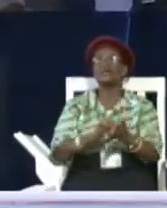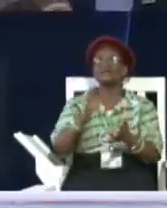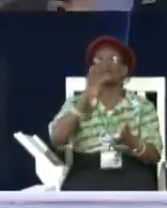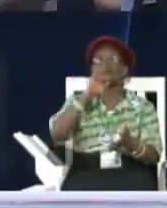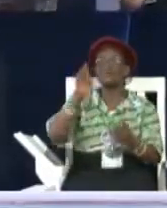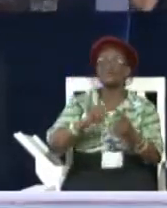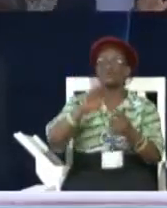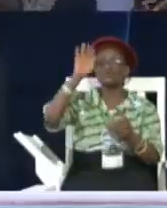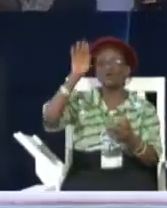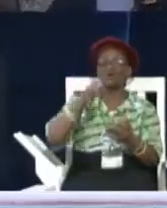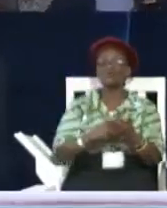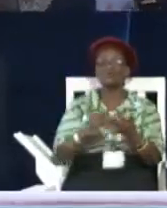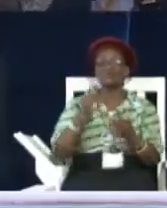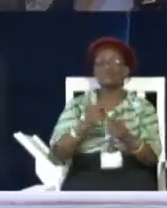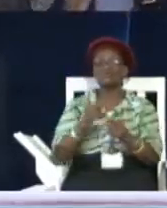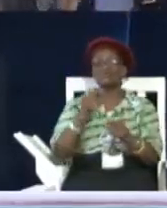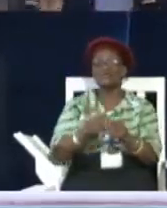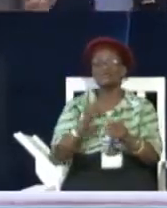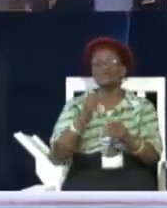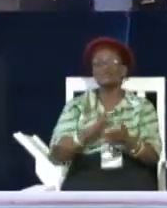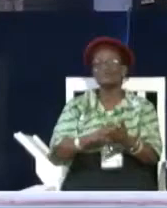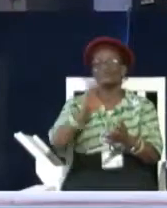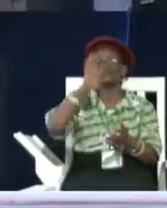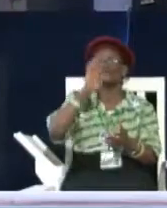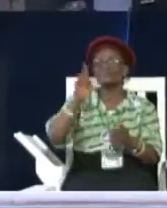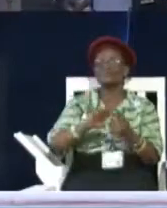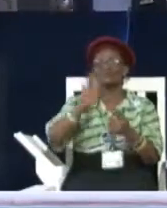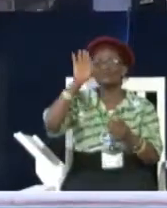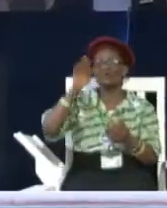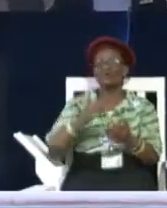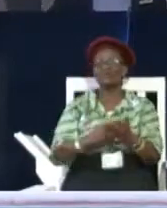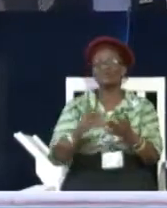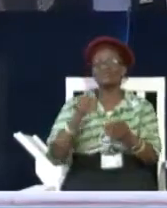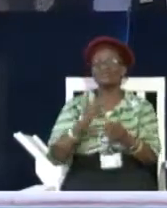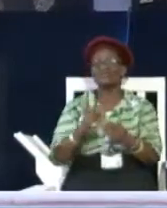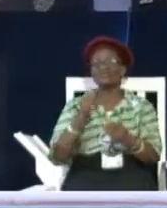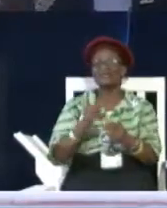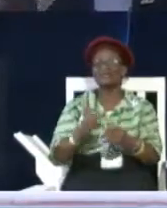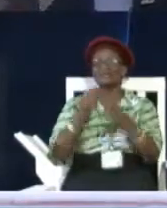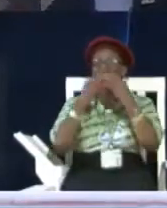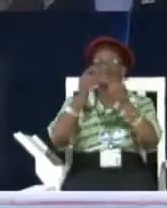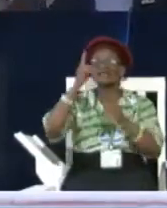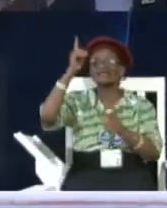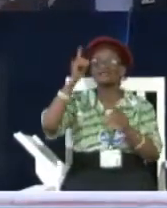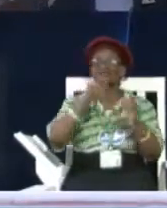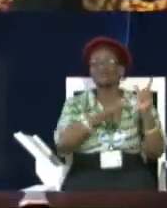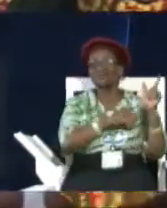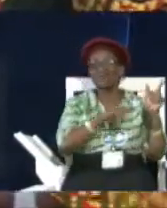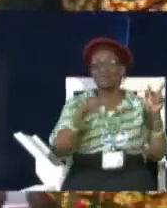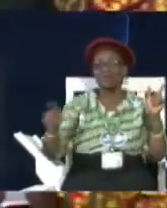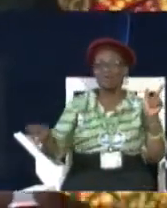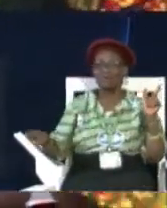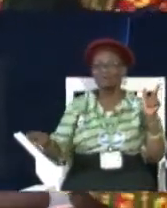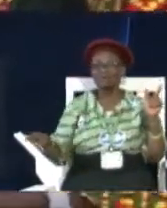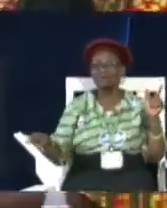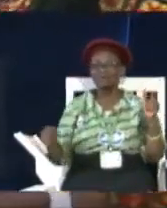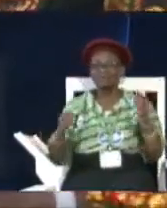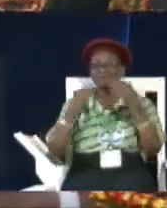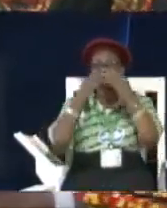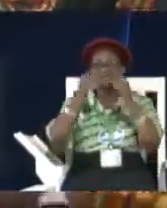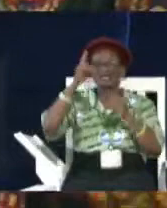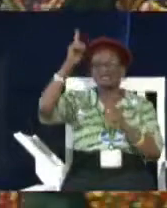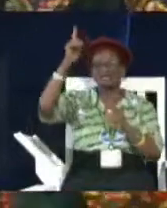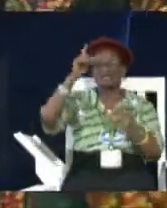name. Glory be to your holy name. Thank you, Lord. Thank you,